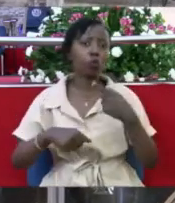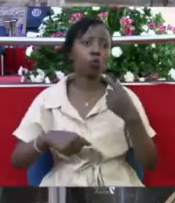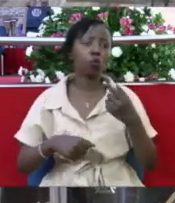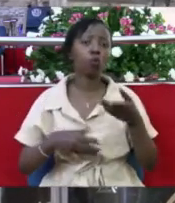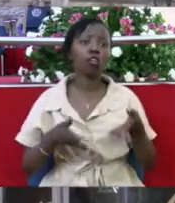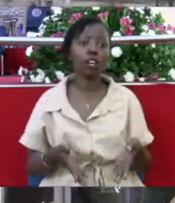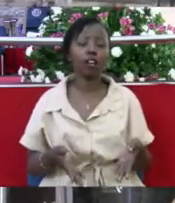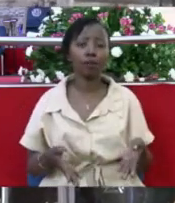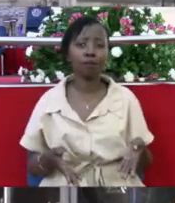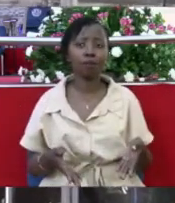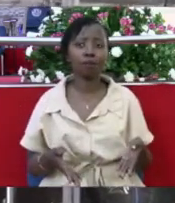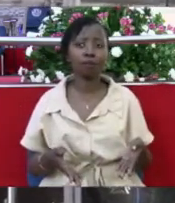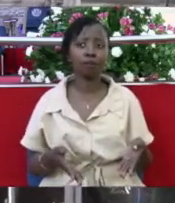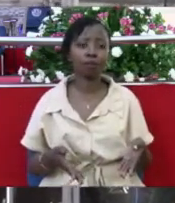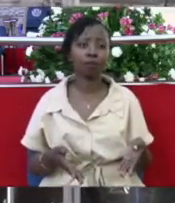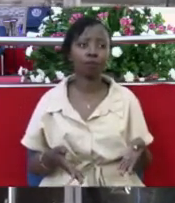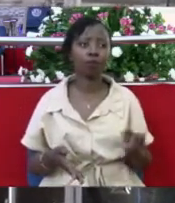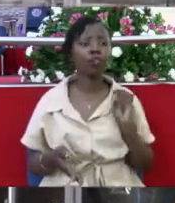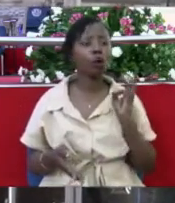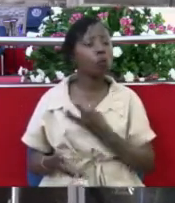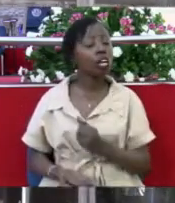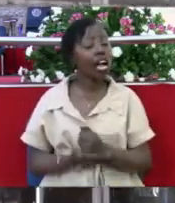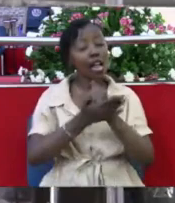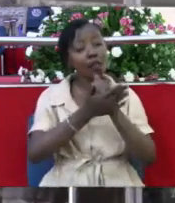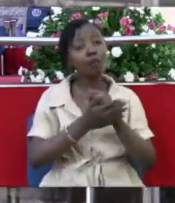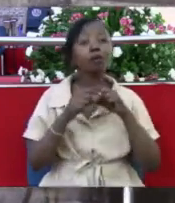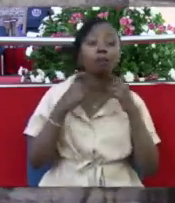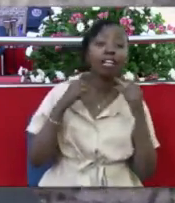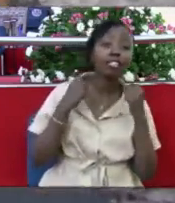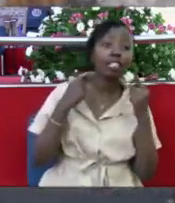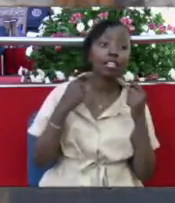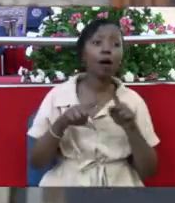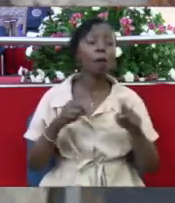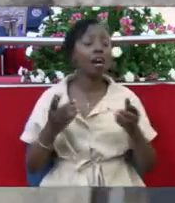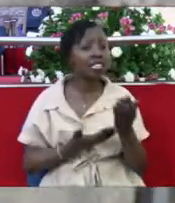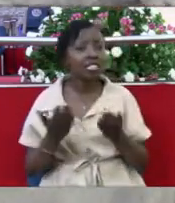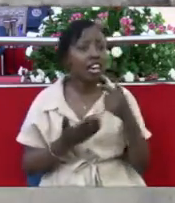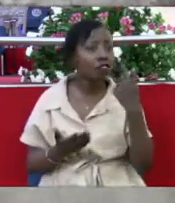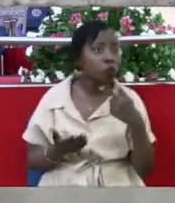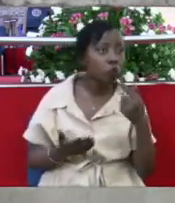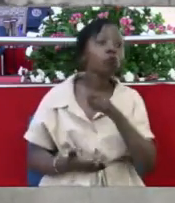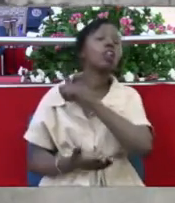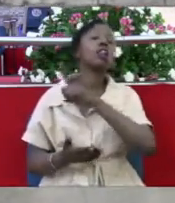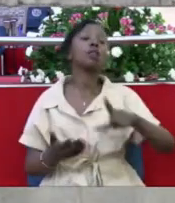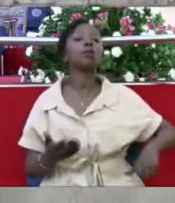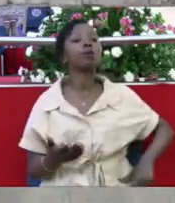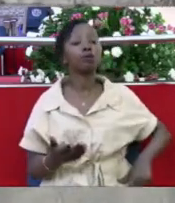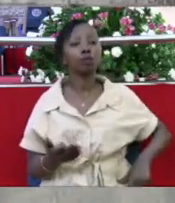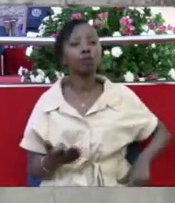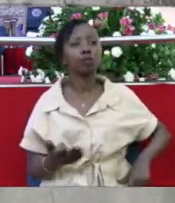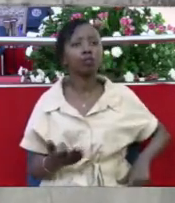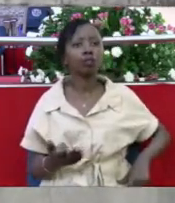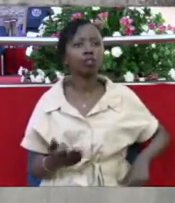iliyo hapa, we are just assisting them. Sisi tuwasaidia. But our service is unto the Lord. Lakini ibada ni kwa Bwana. If